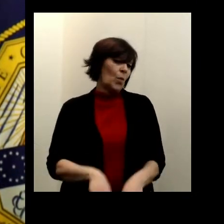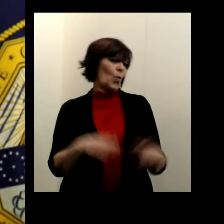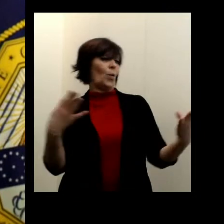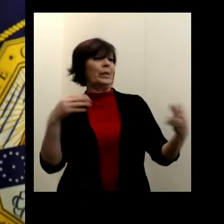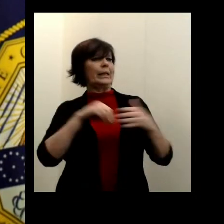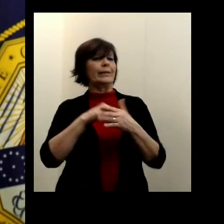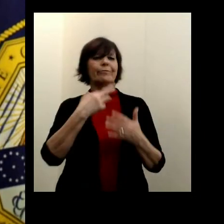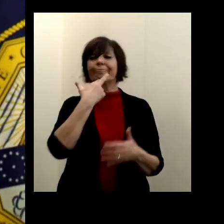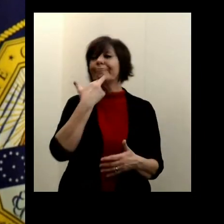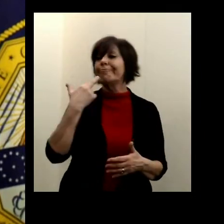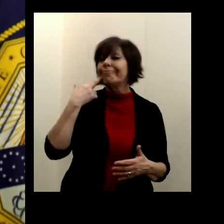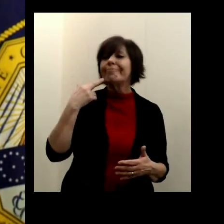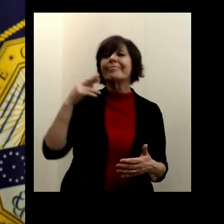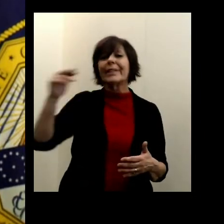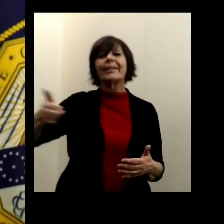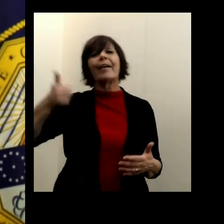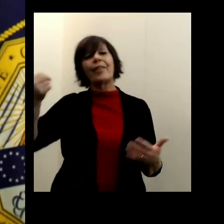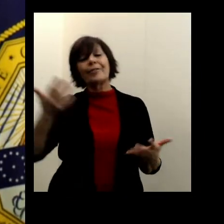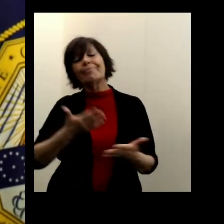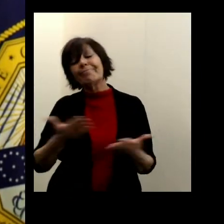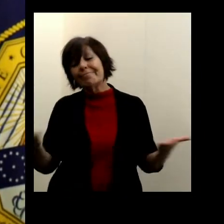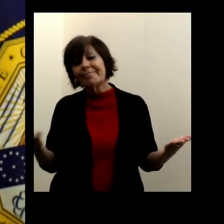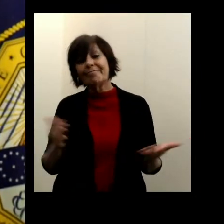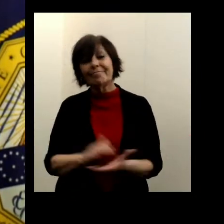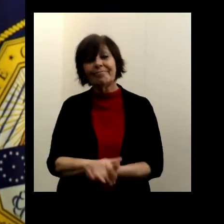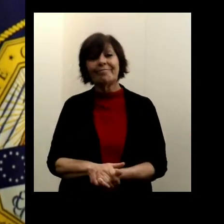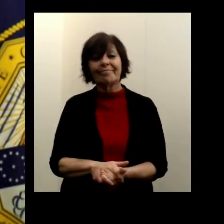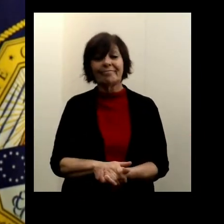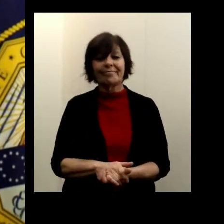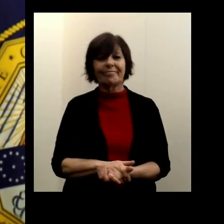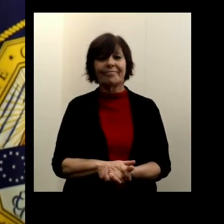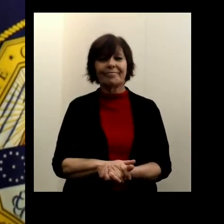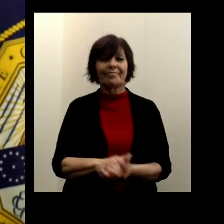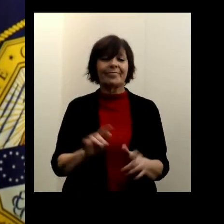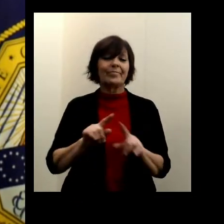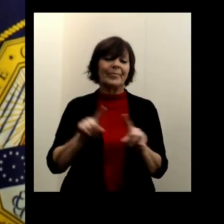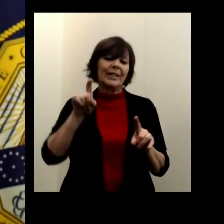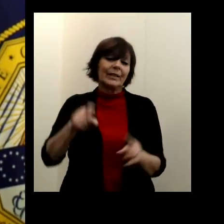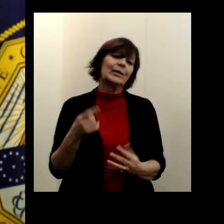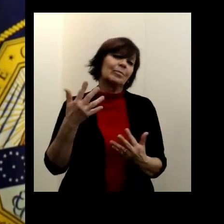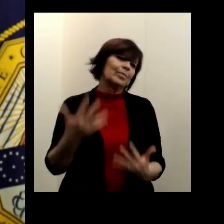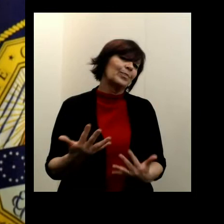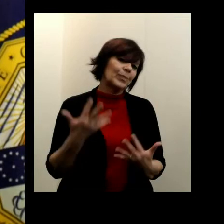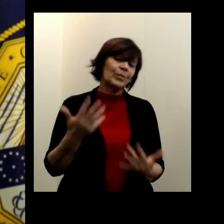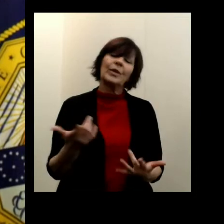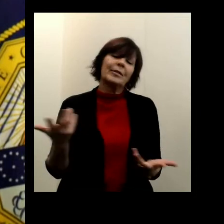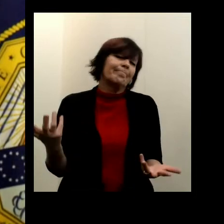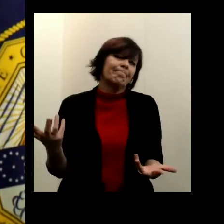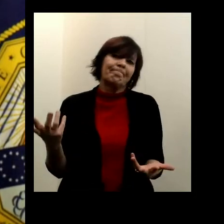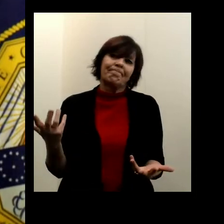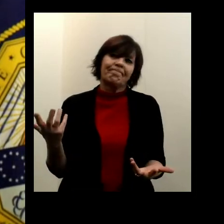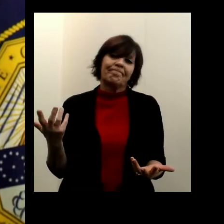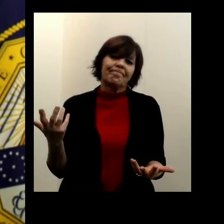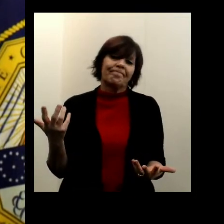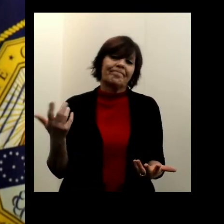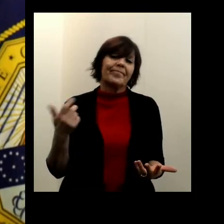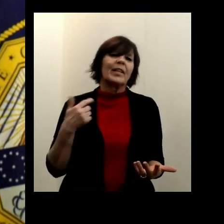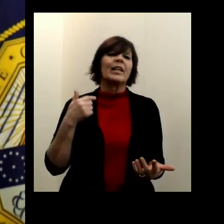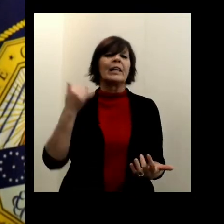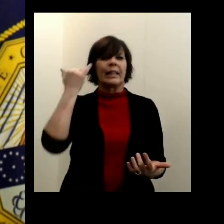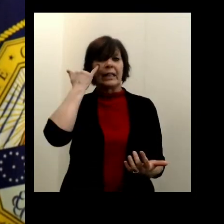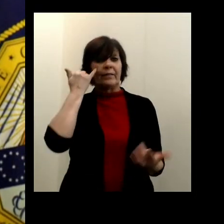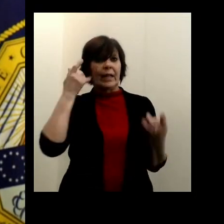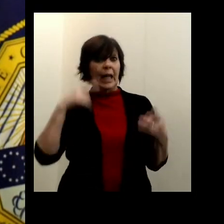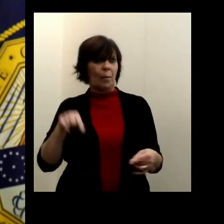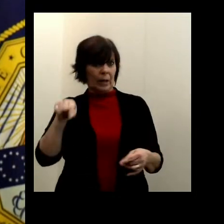dining and some other aspects that you could increase the capacity of. But I'd be shocked if that